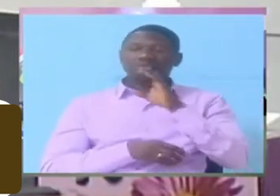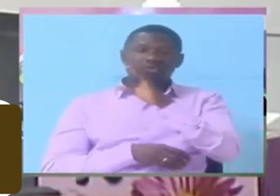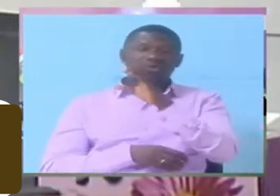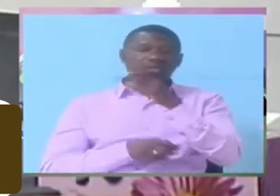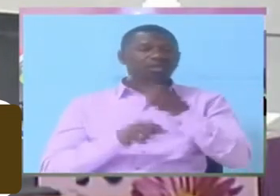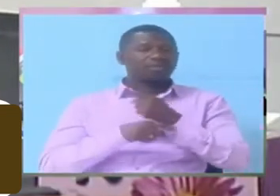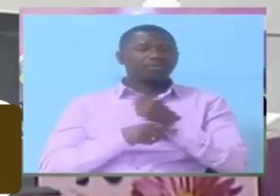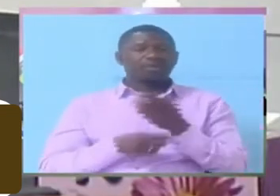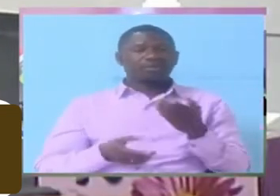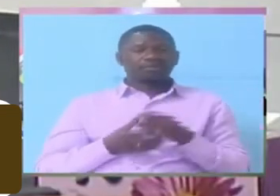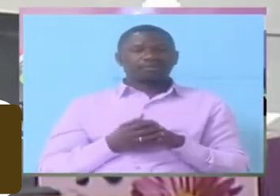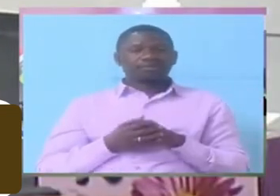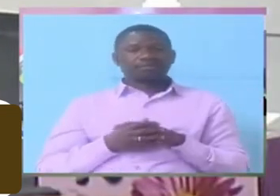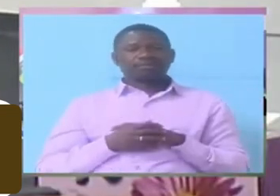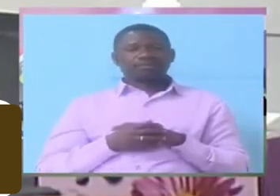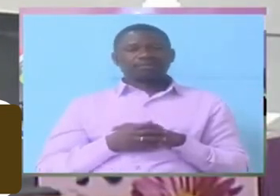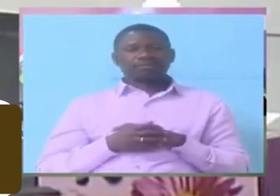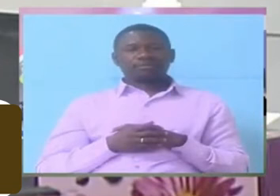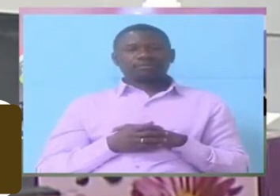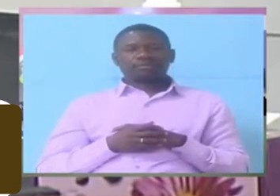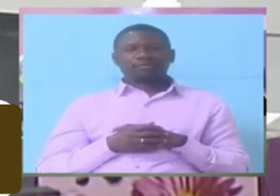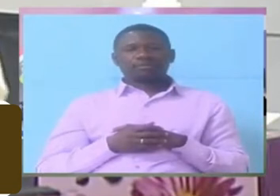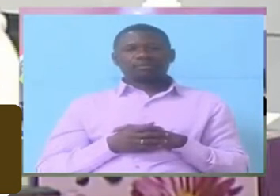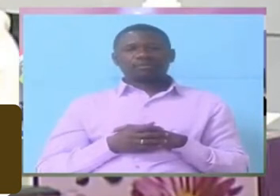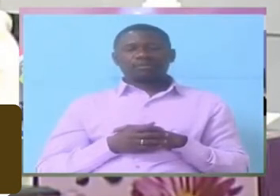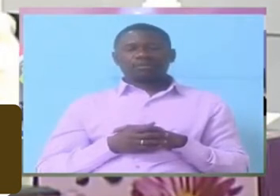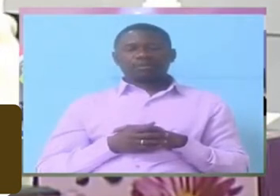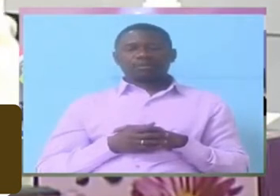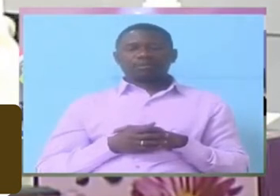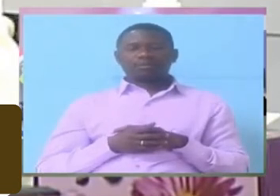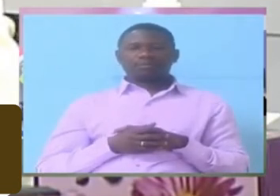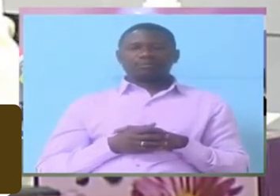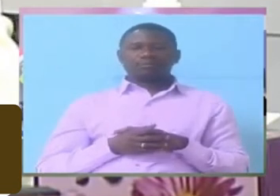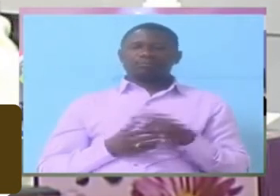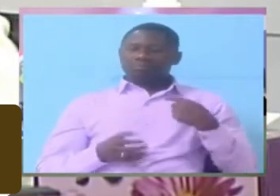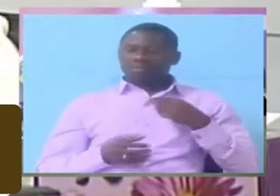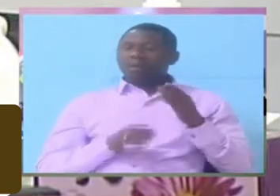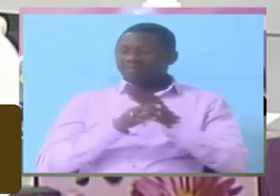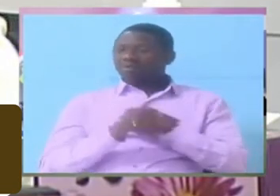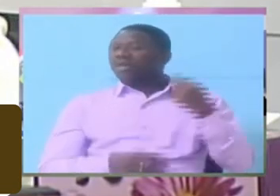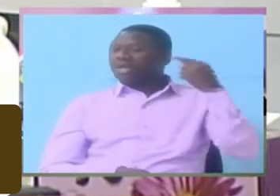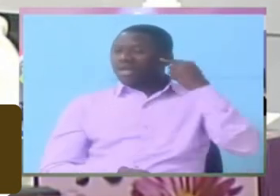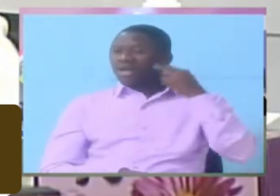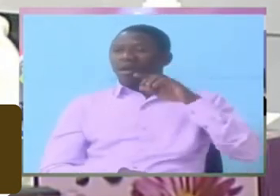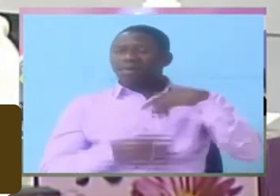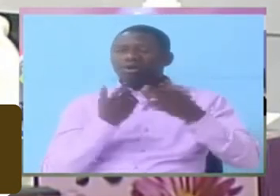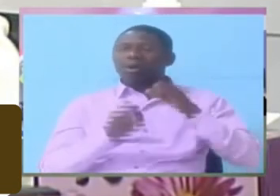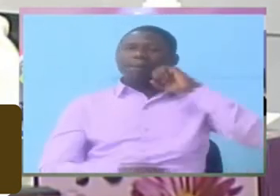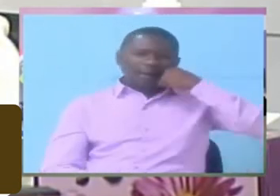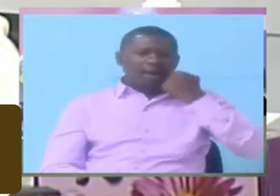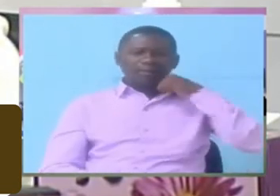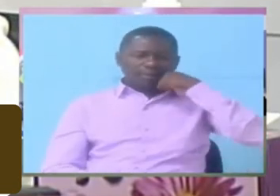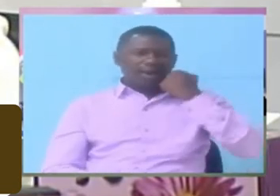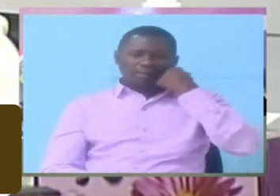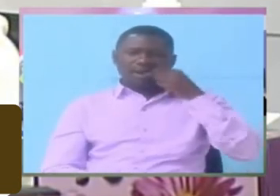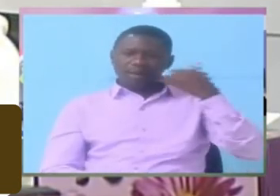2014, junglers. I have been hearing black, but not junglers. Meta mem moy la wolem black menu ka fem